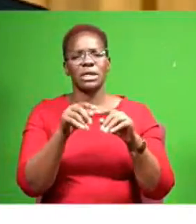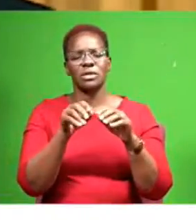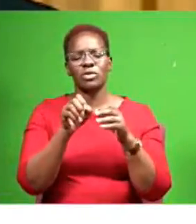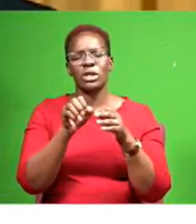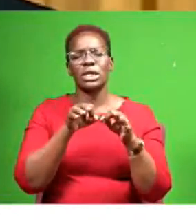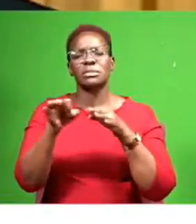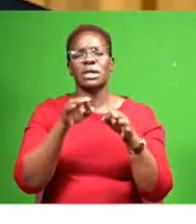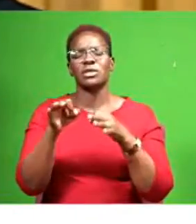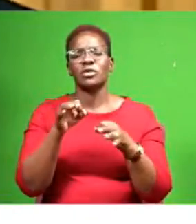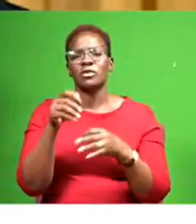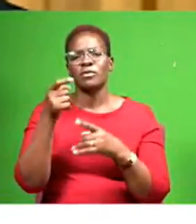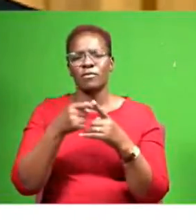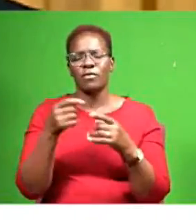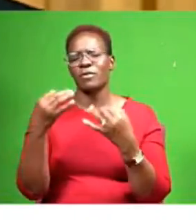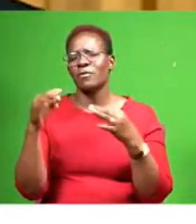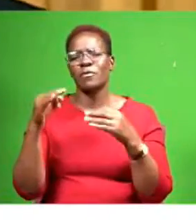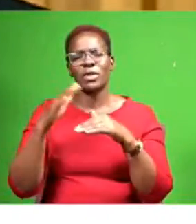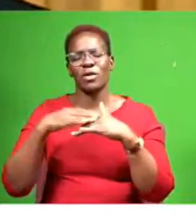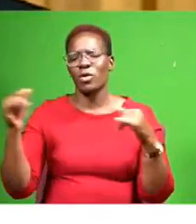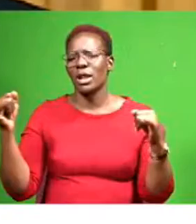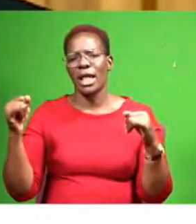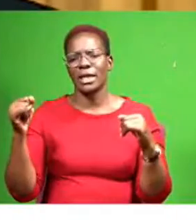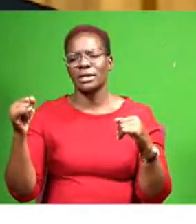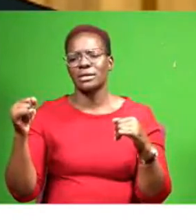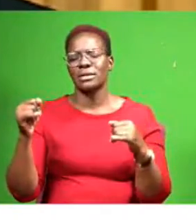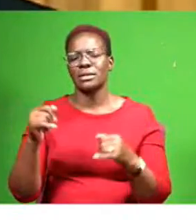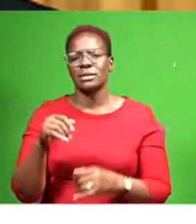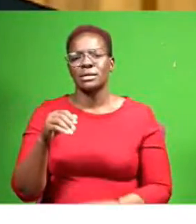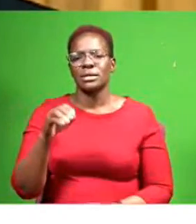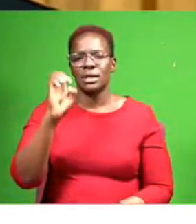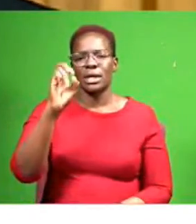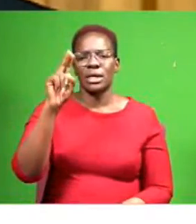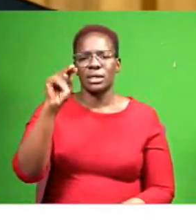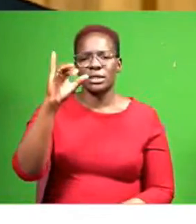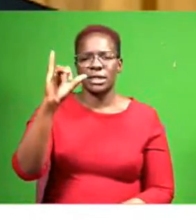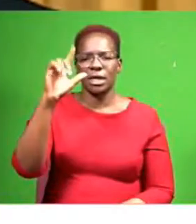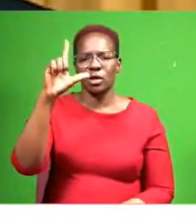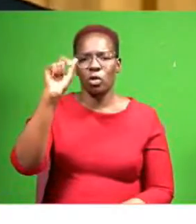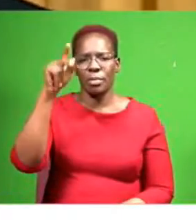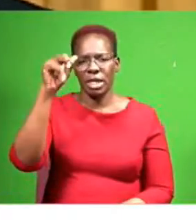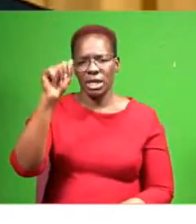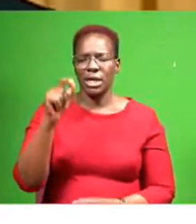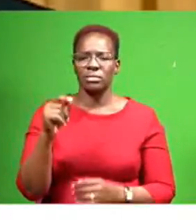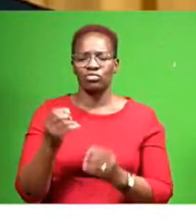Wikipedia, a free online encyclopedia created and edited by